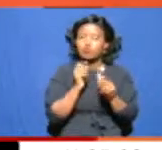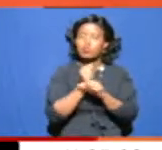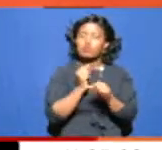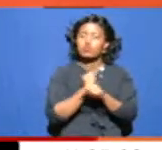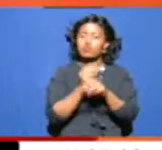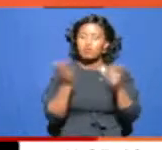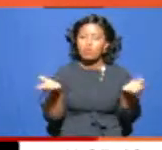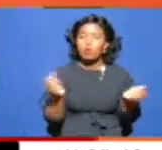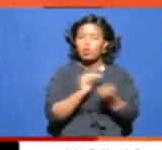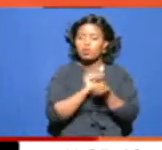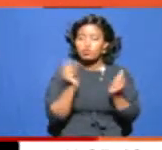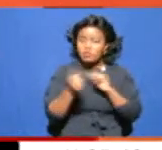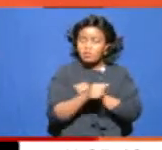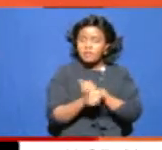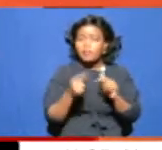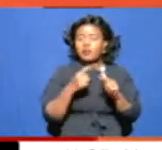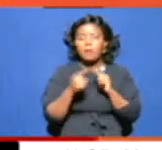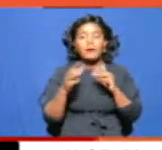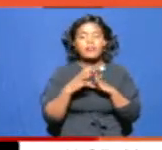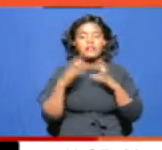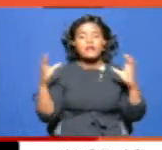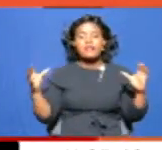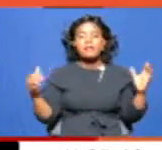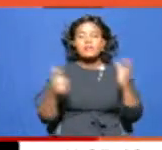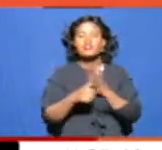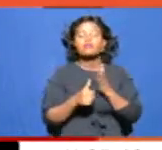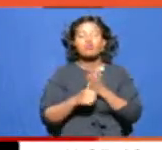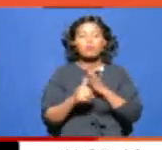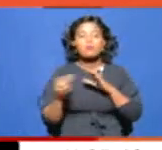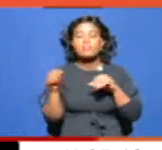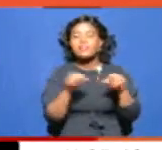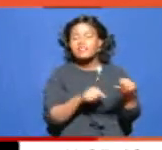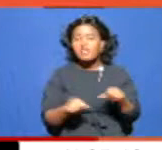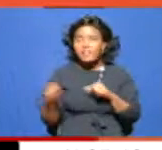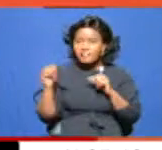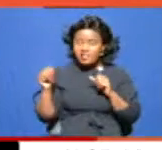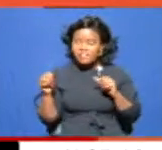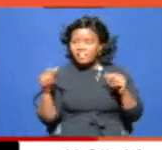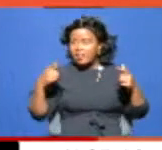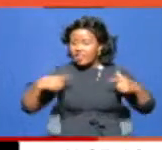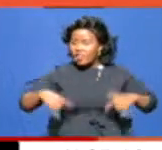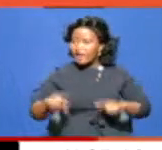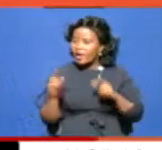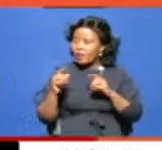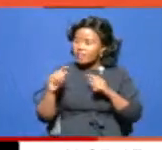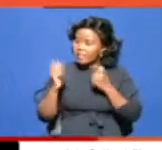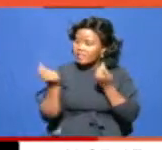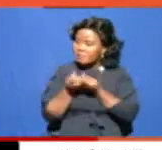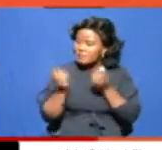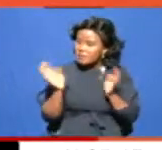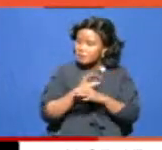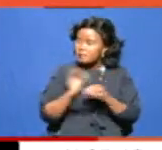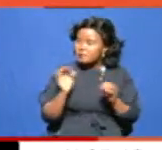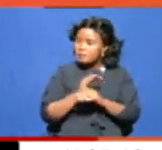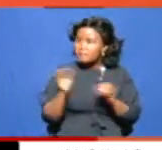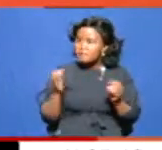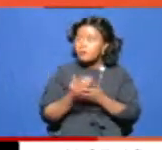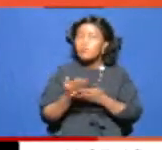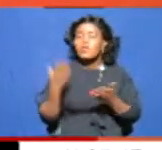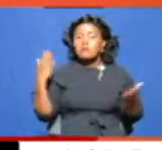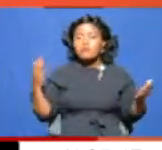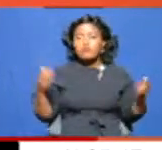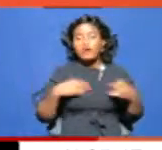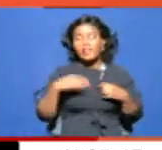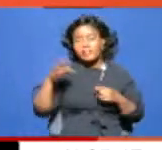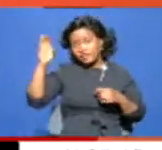is the structure. The way the league is structured does not allow for teams. Long time ago, we had teams like Eldoret, KCC, we had